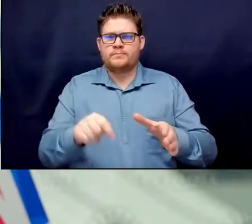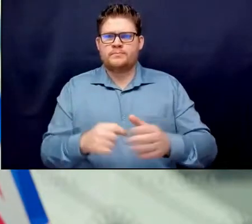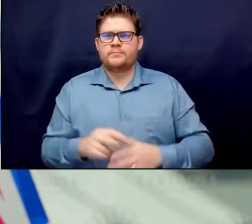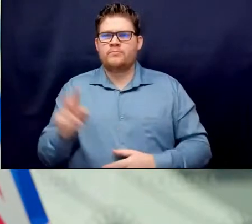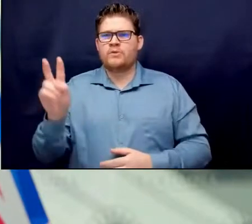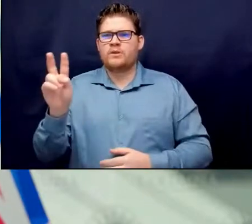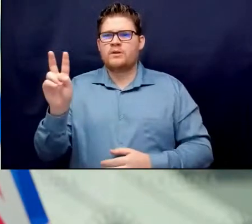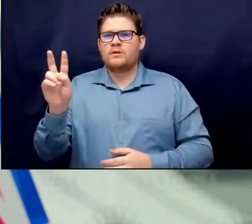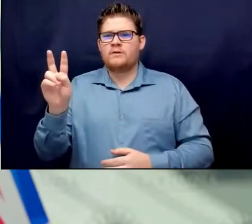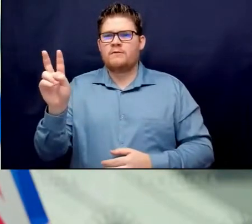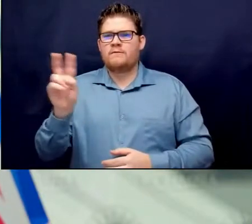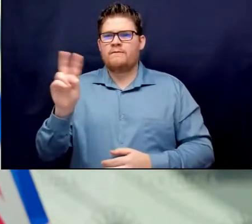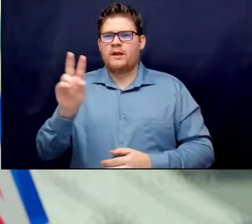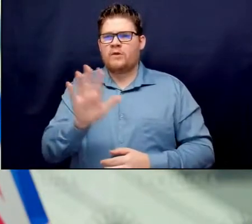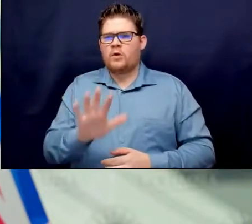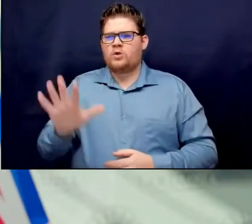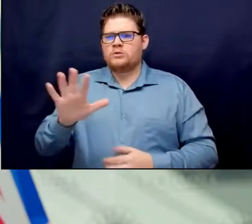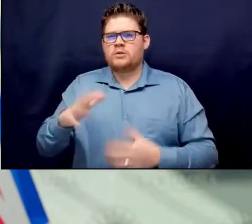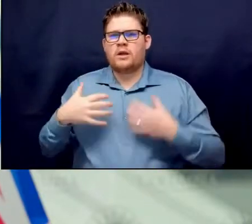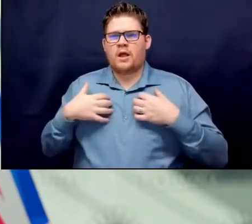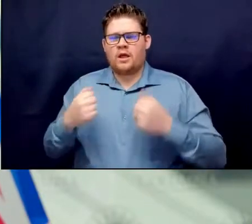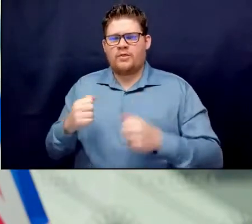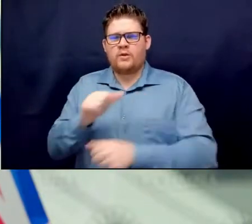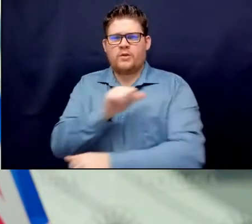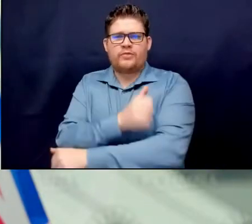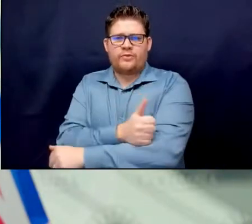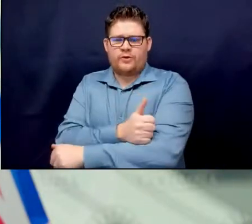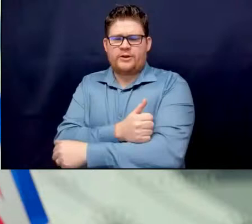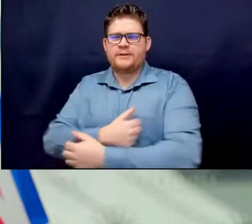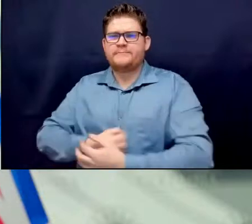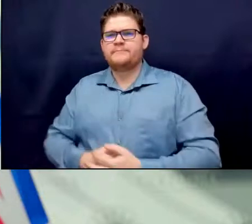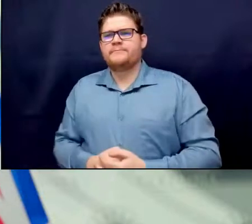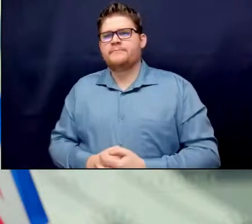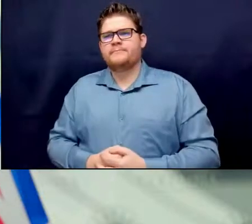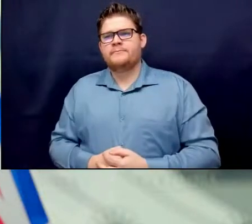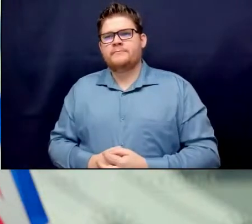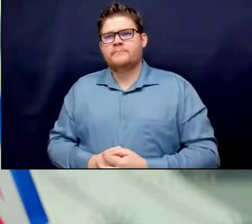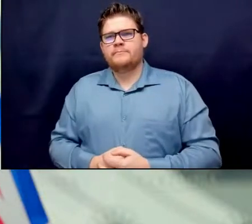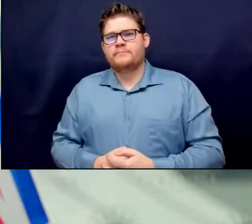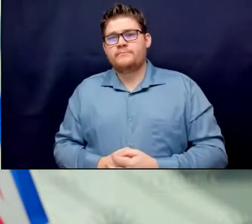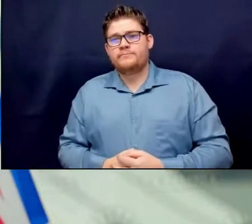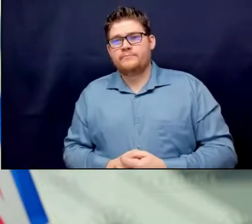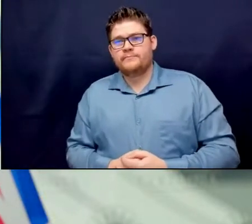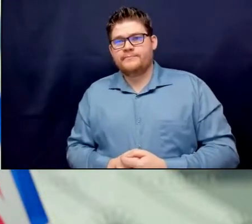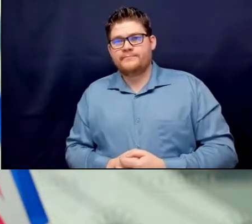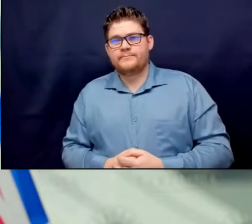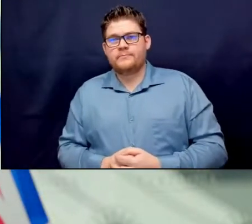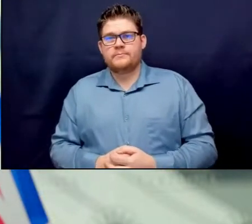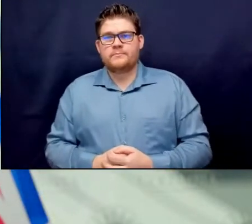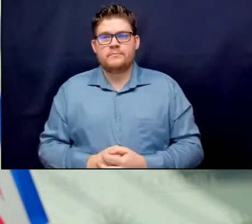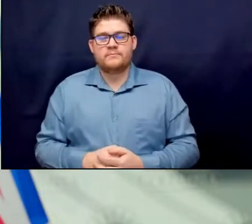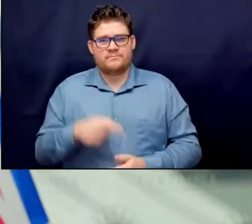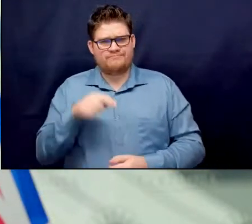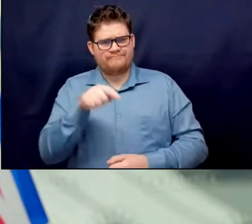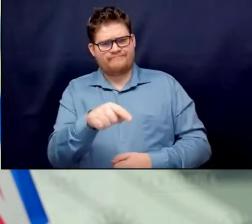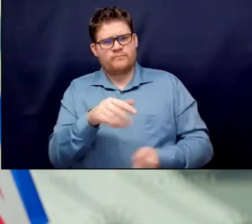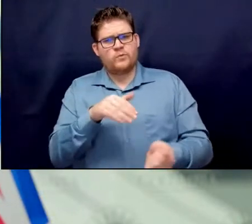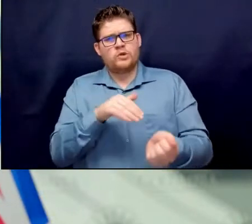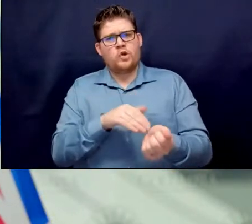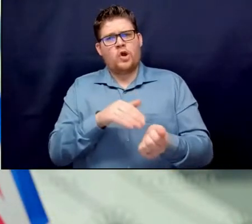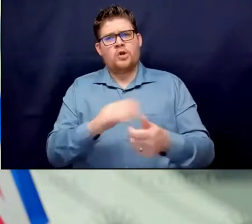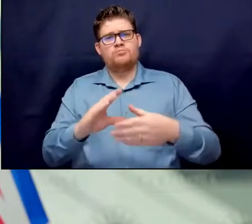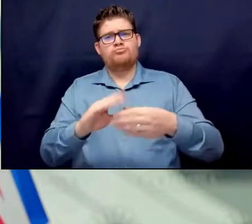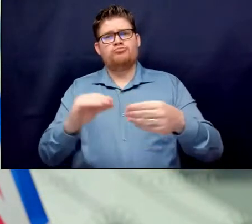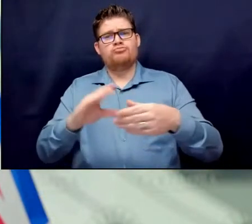and part of it he said, we do have a number of health orders that were put in place, and they were put in place largely because of